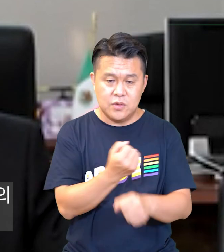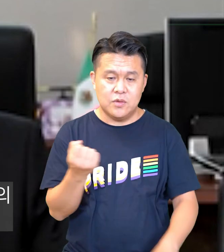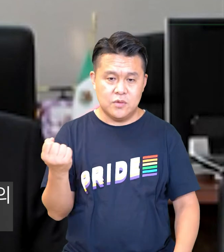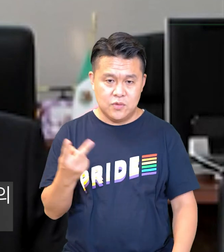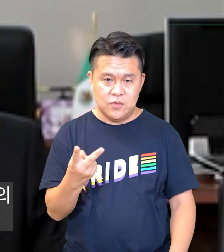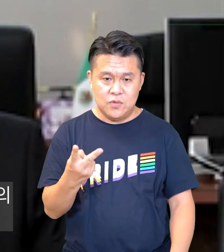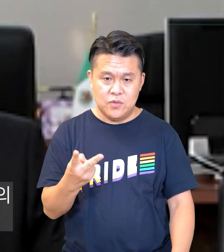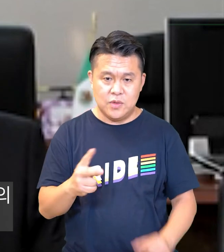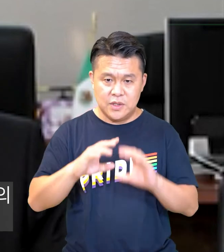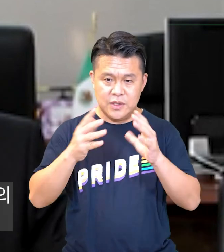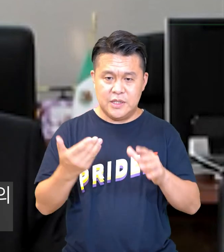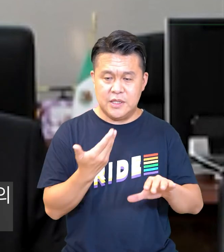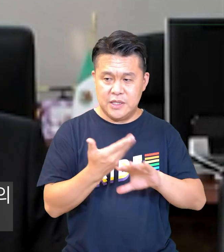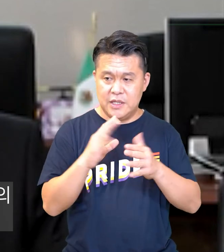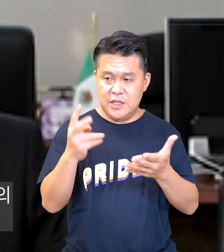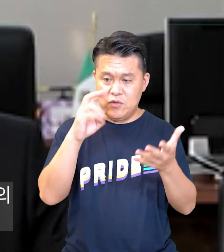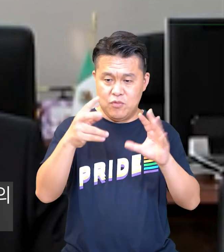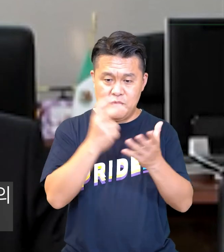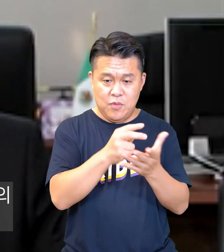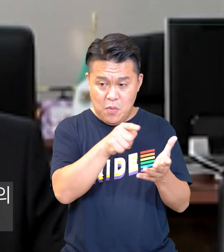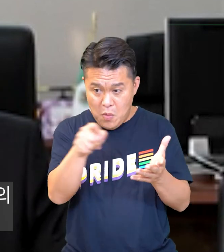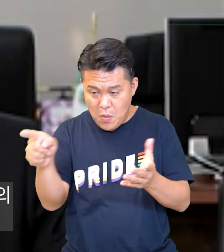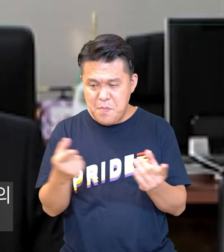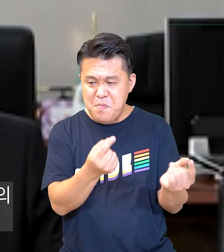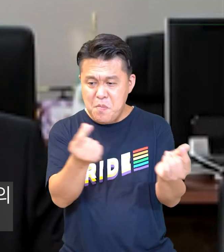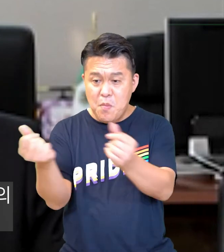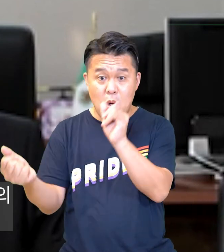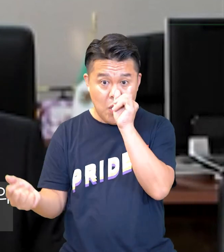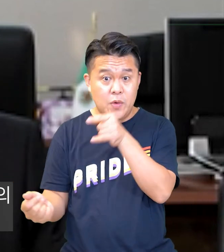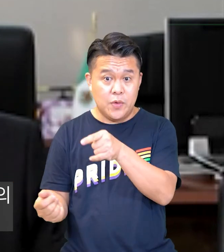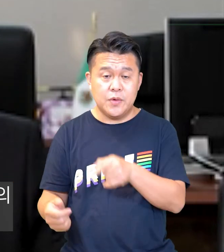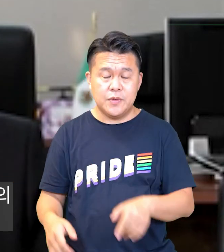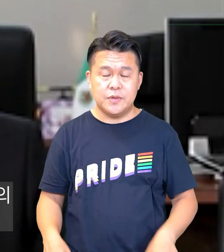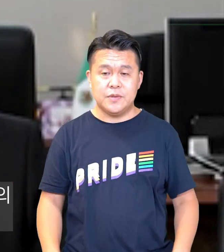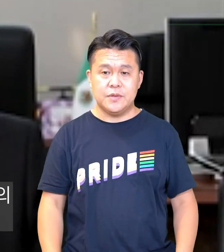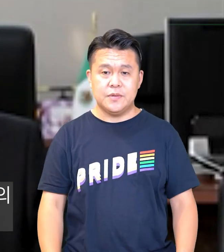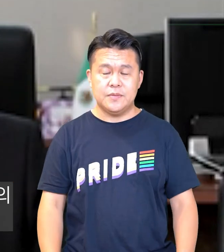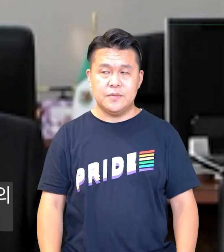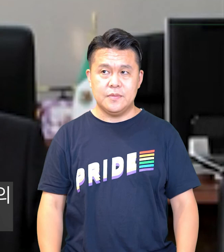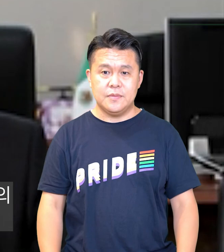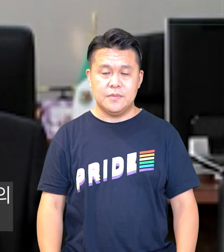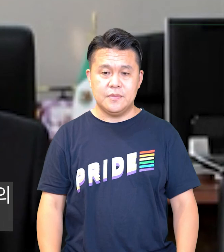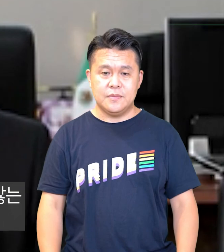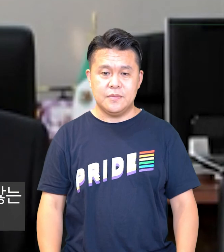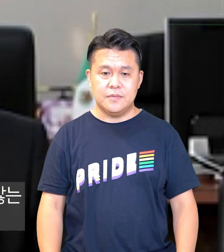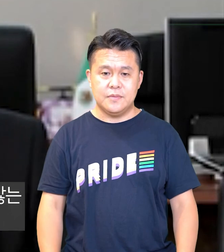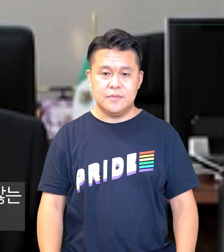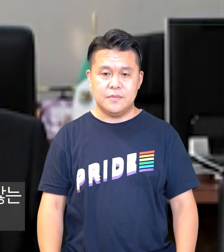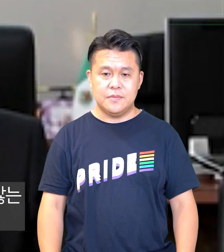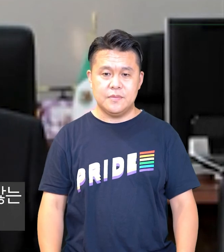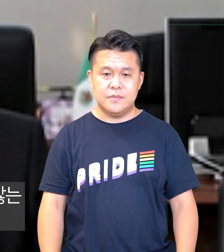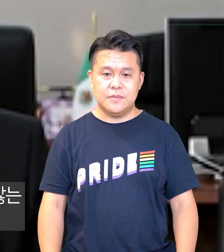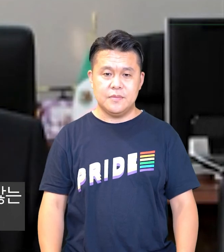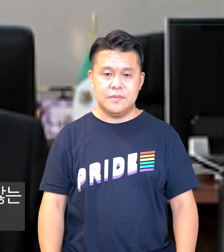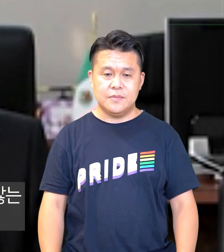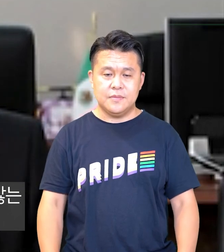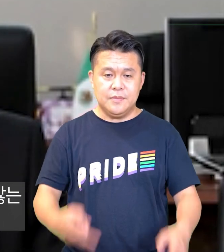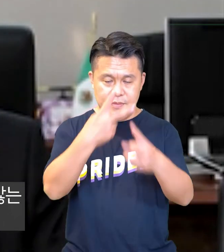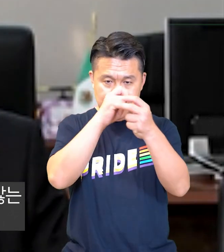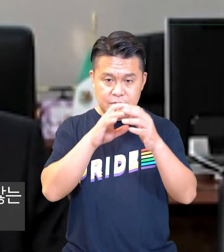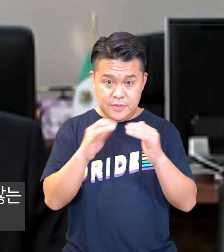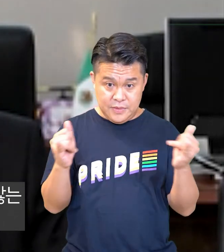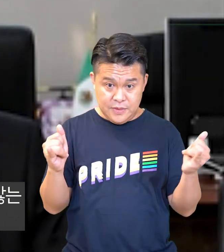human rights treaties and in many constitutions around the world. An